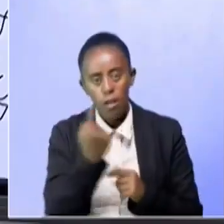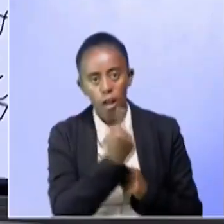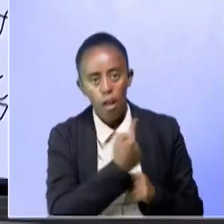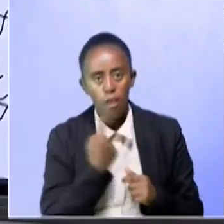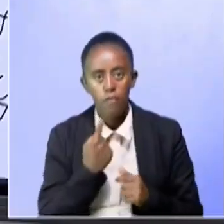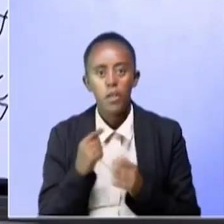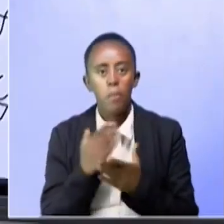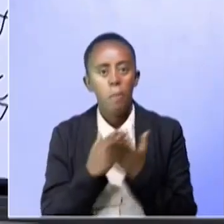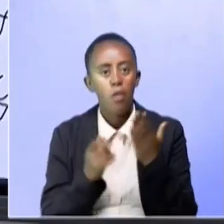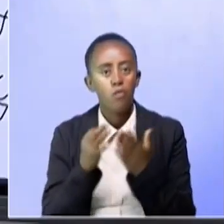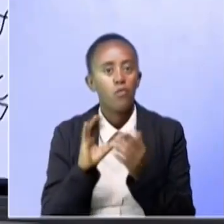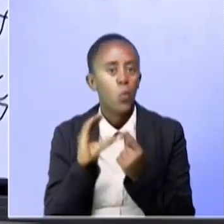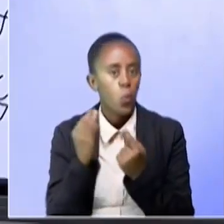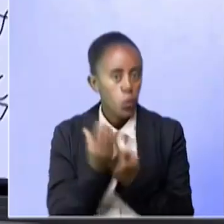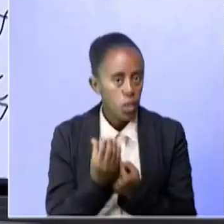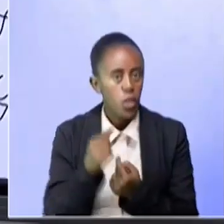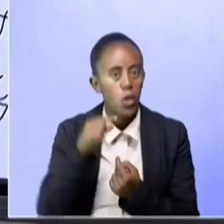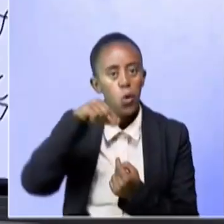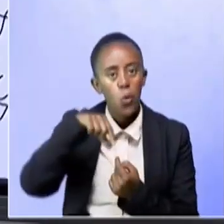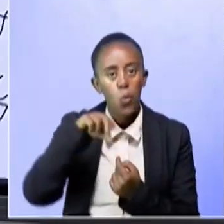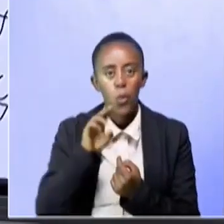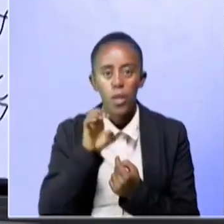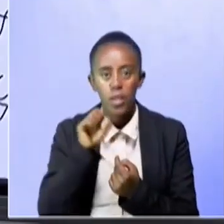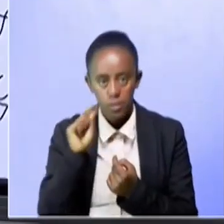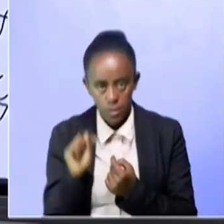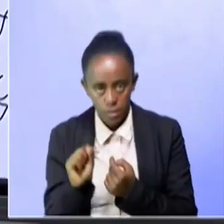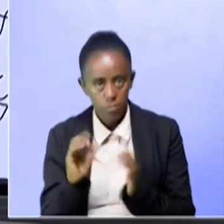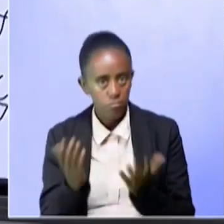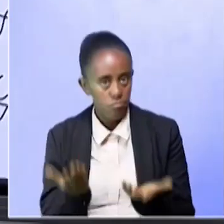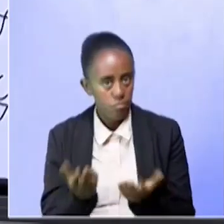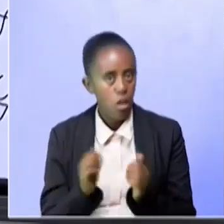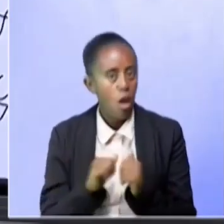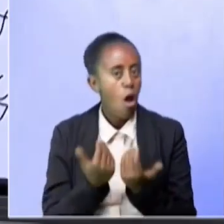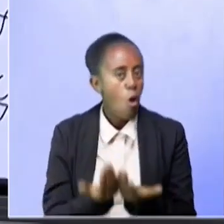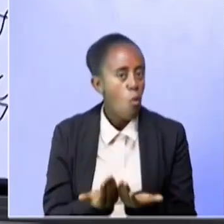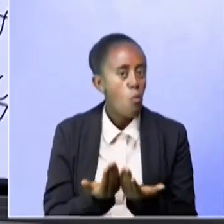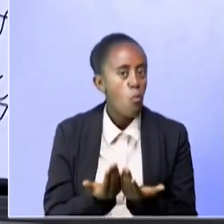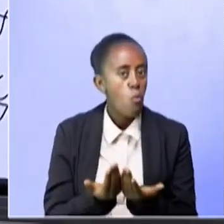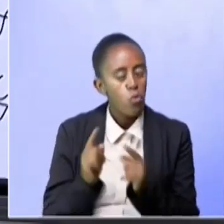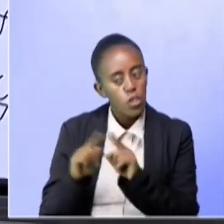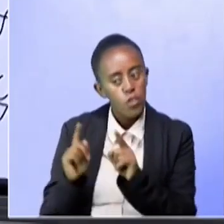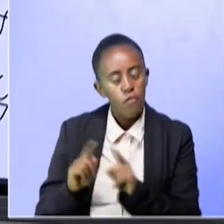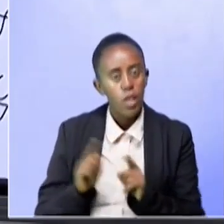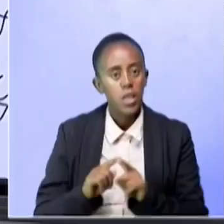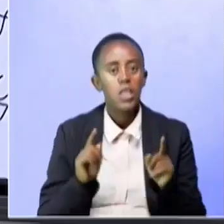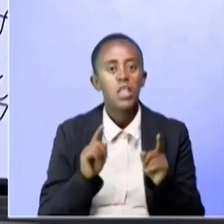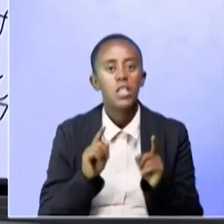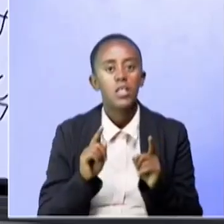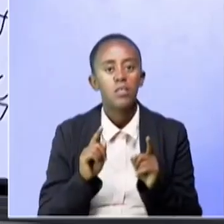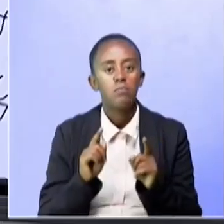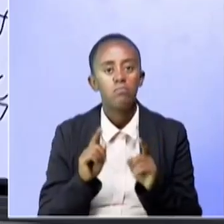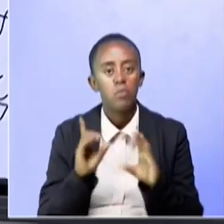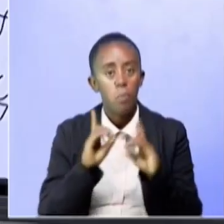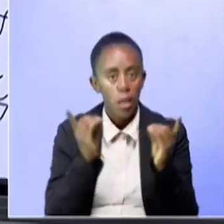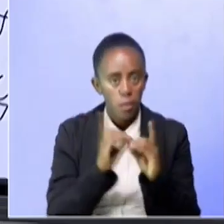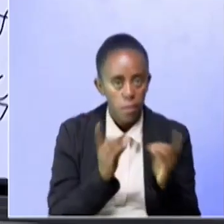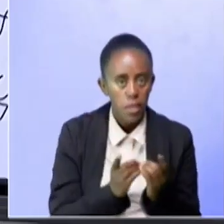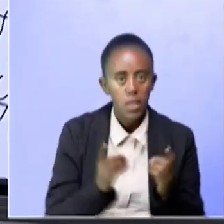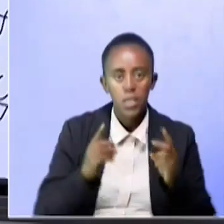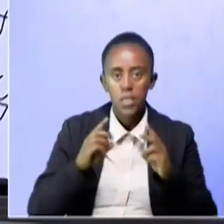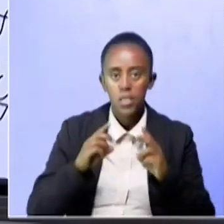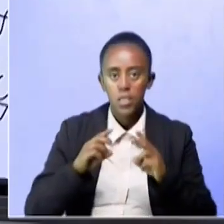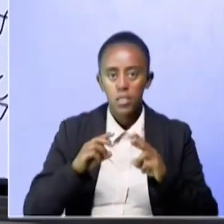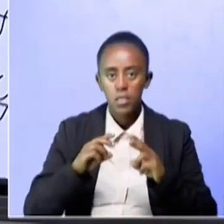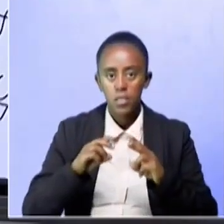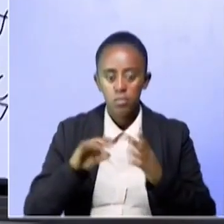the context, right? Quests, how scientists in different field of studies do have